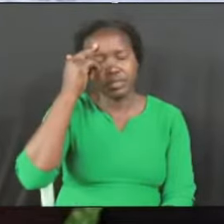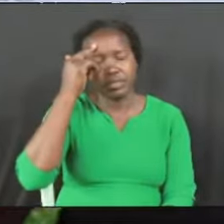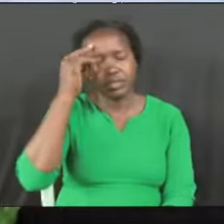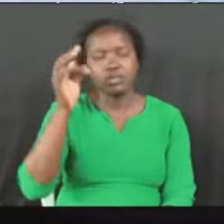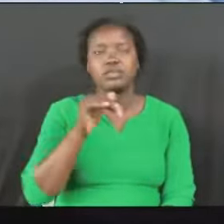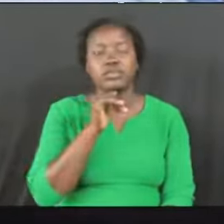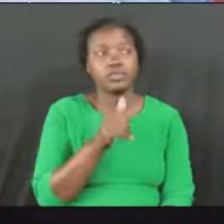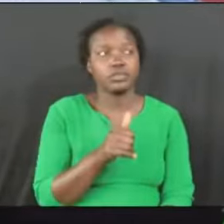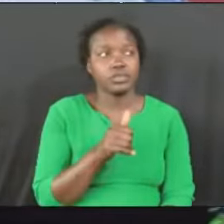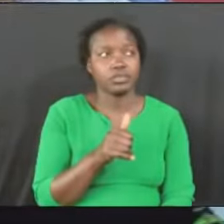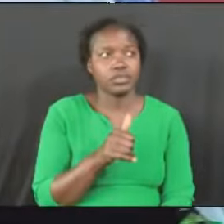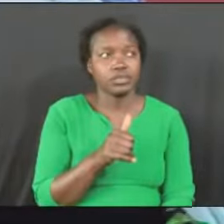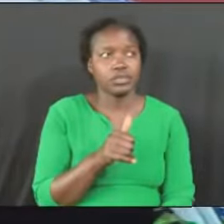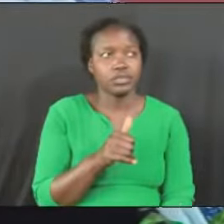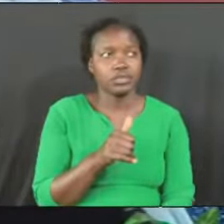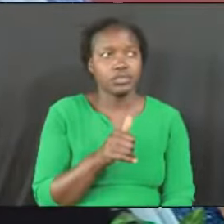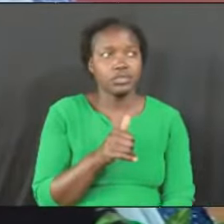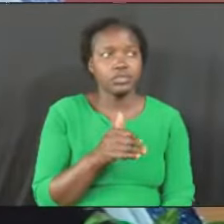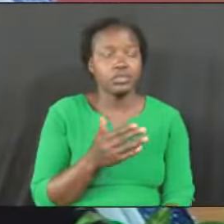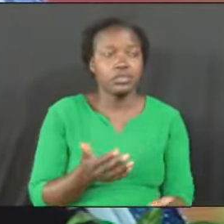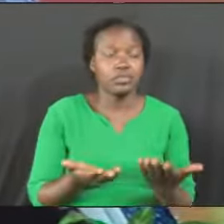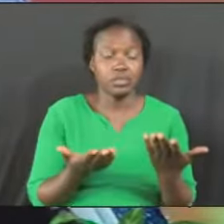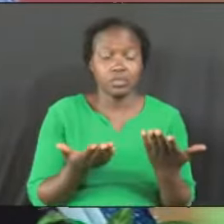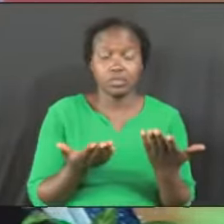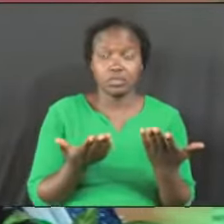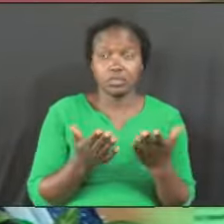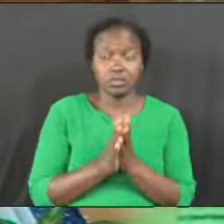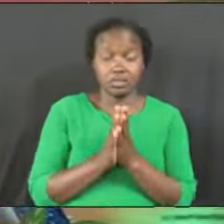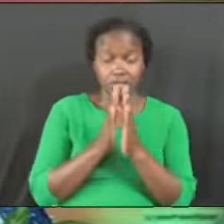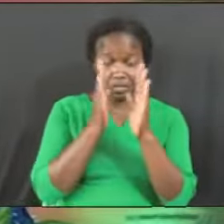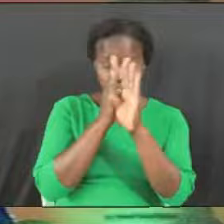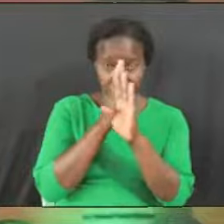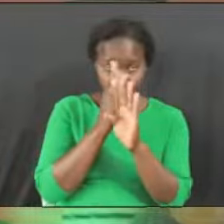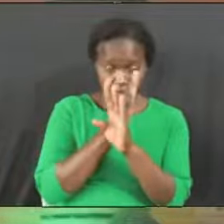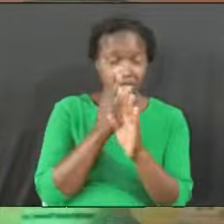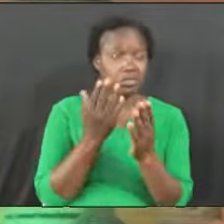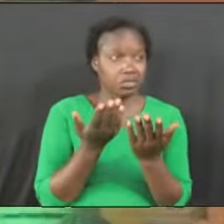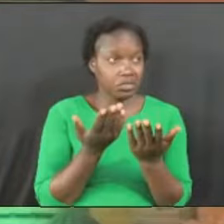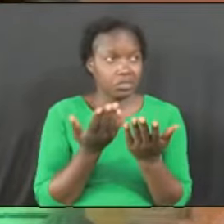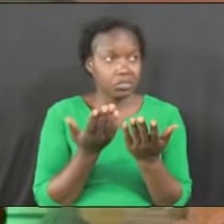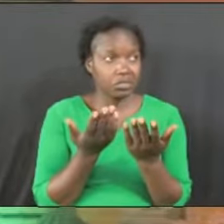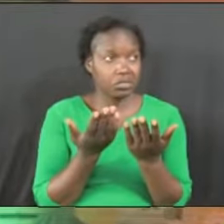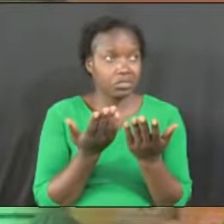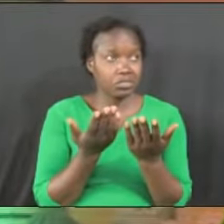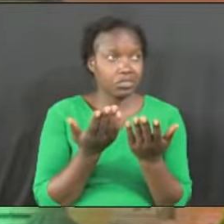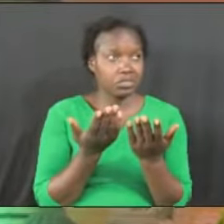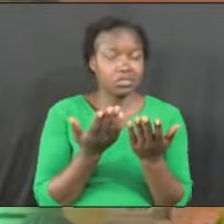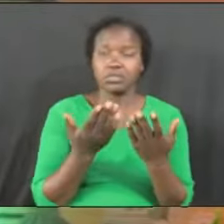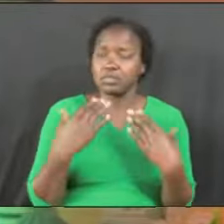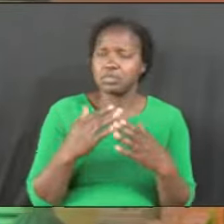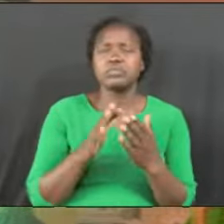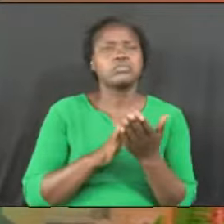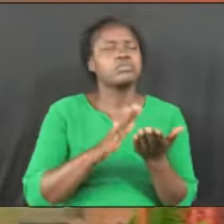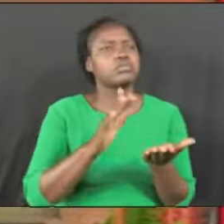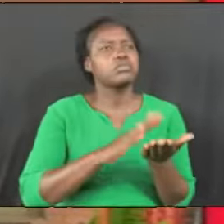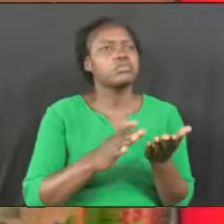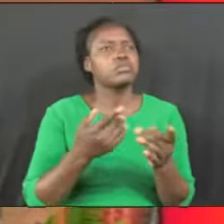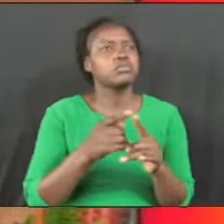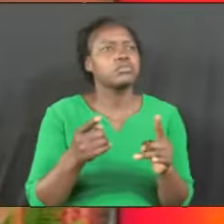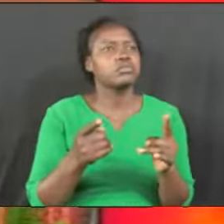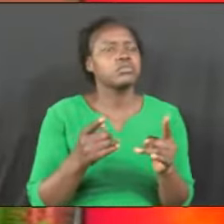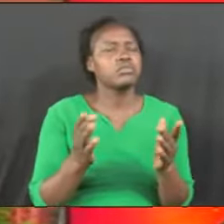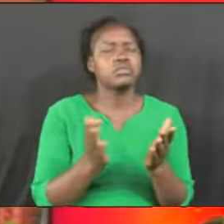don't, you may get away with it a few times here and there. God will give you grace. But at some